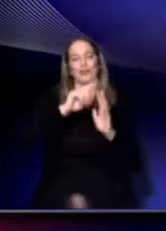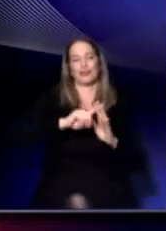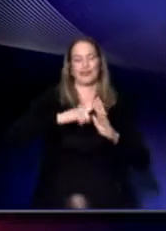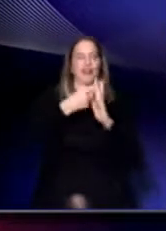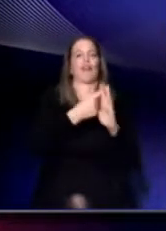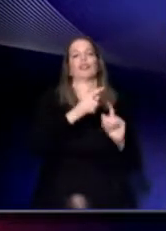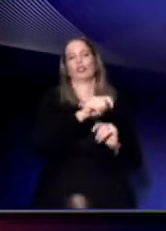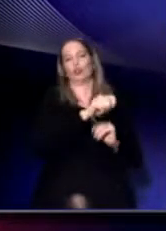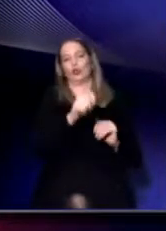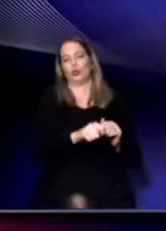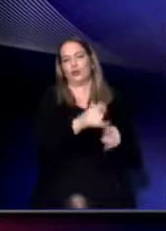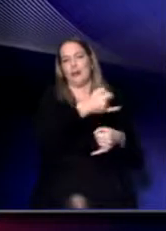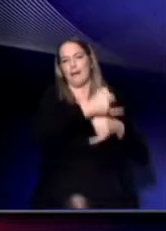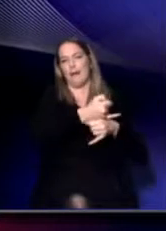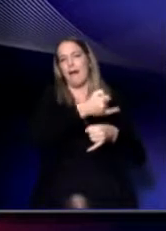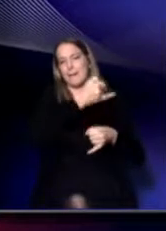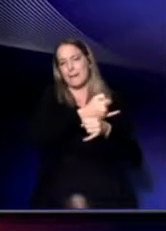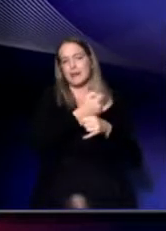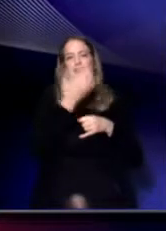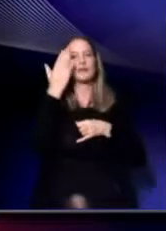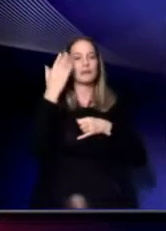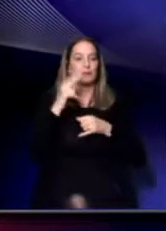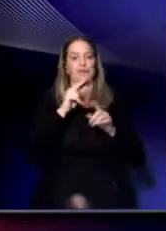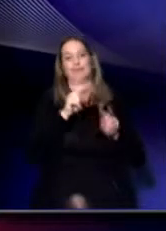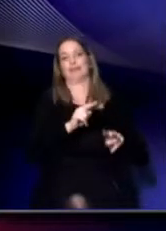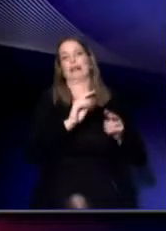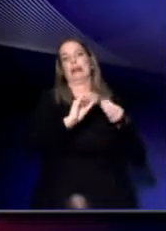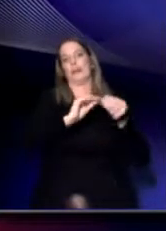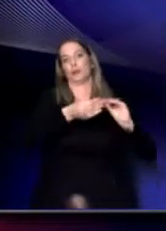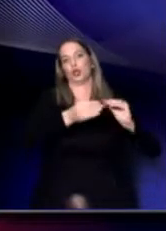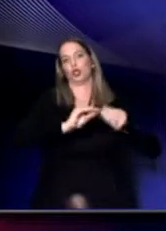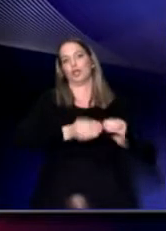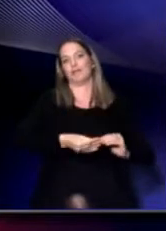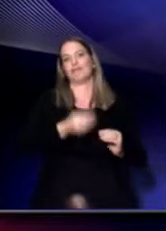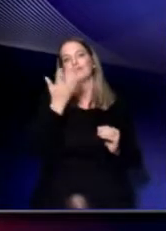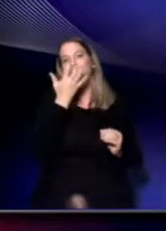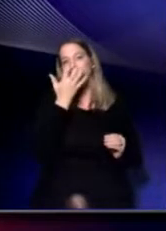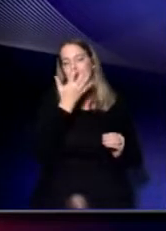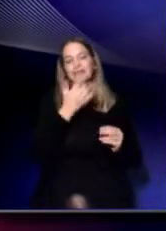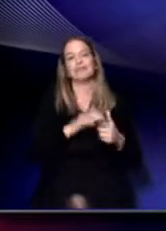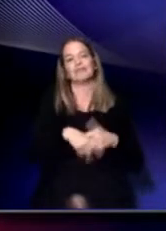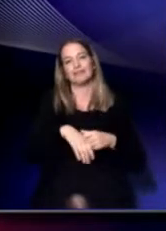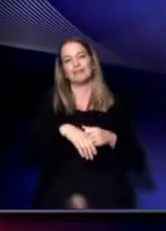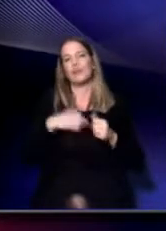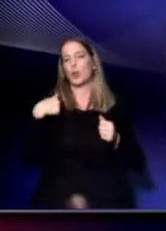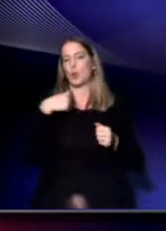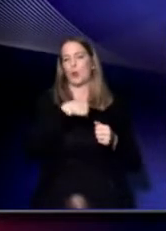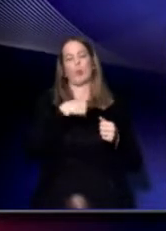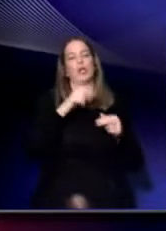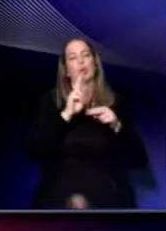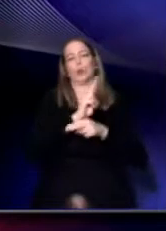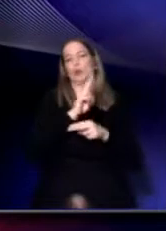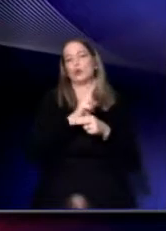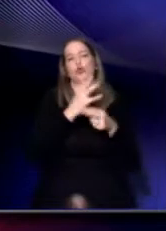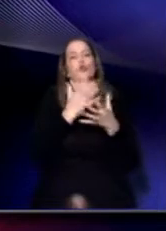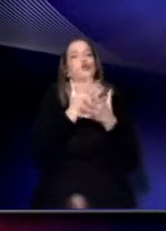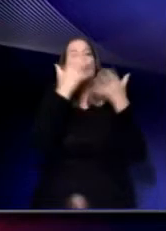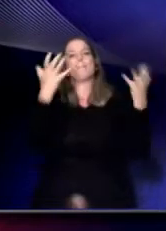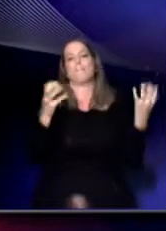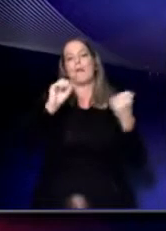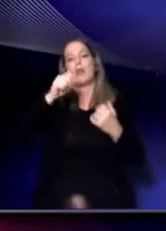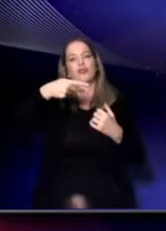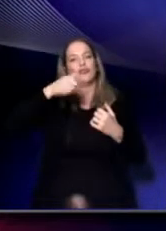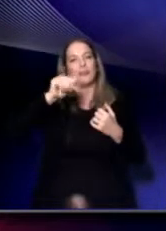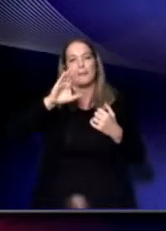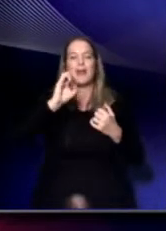campus because as we look at the numbers, we're using too much space for the number of